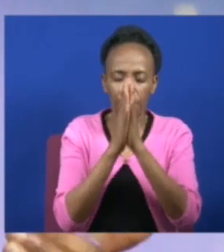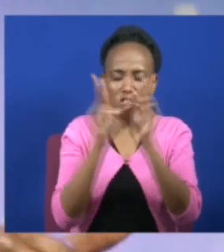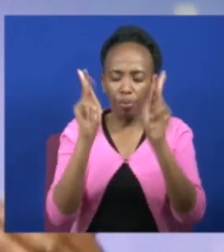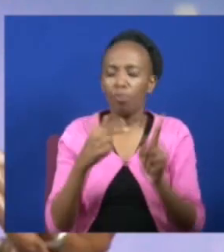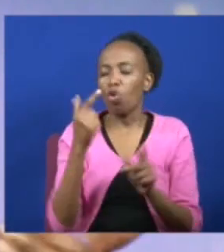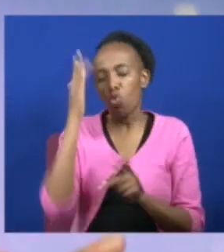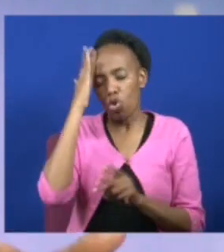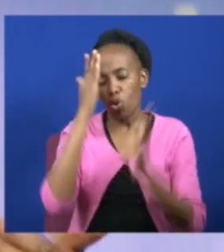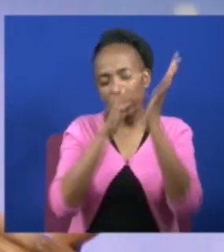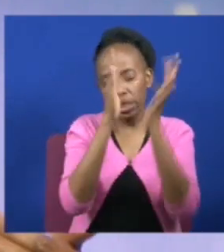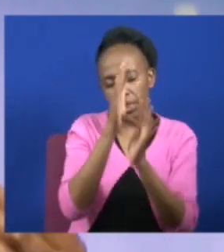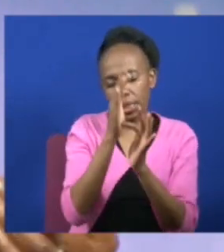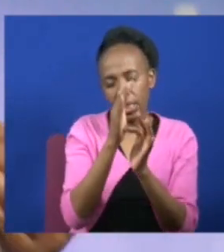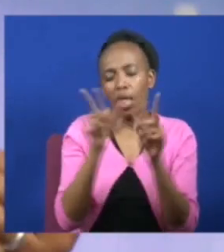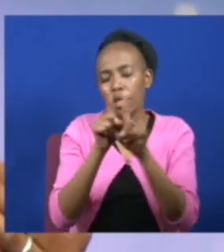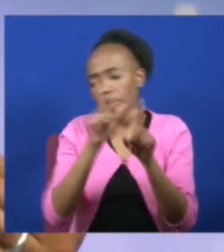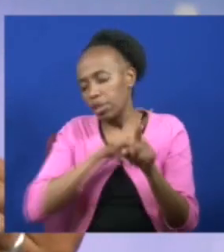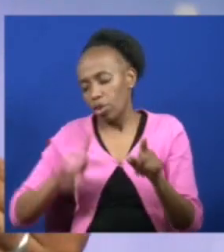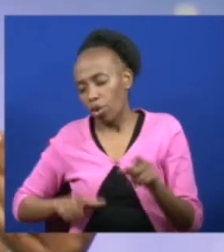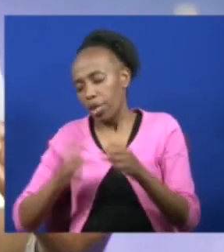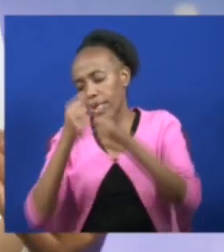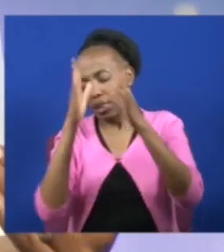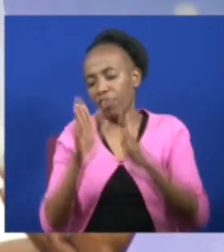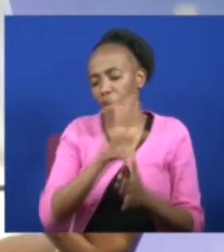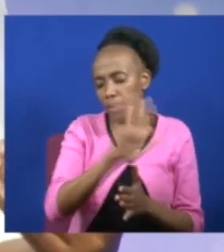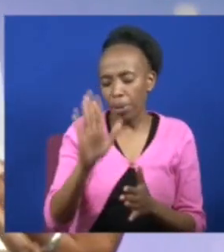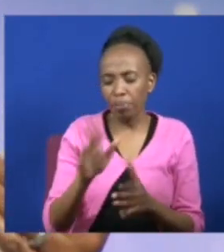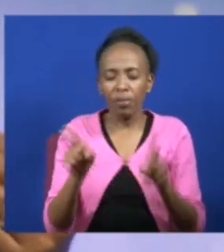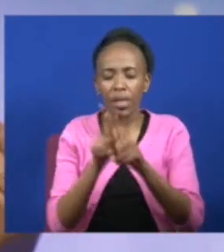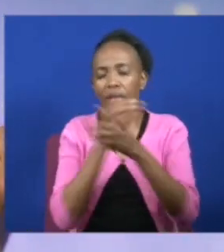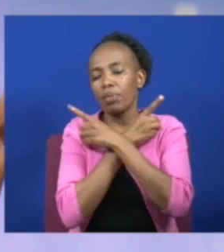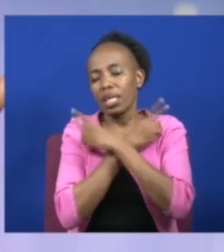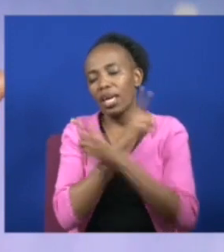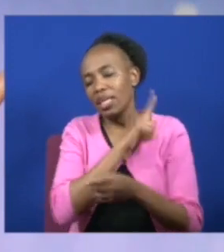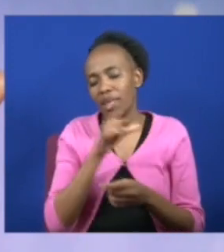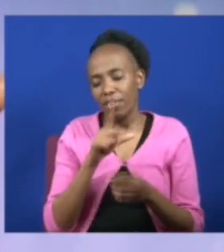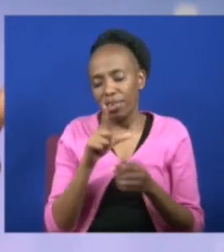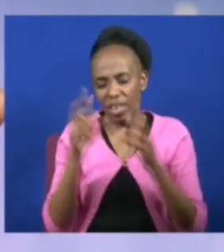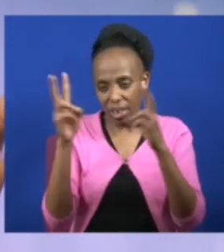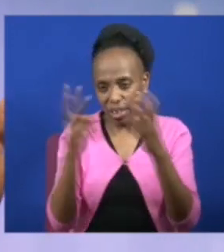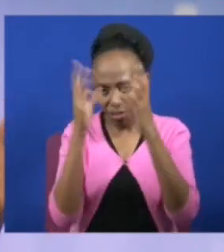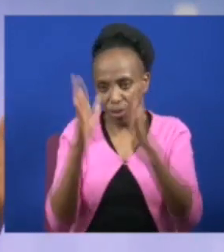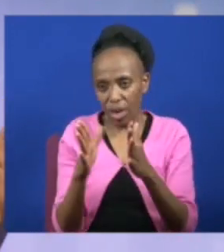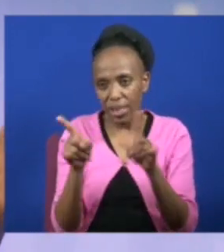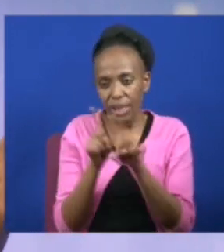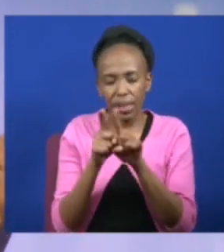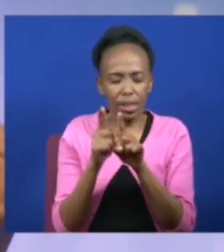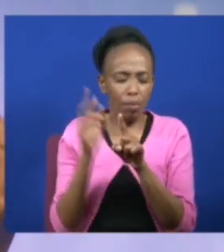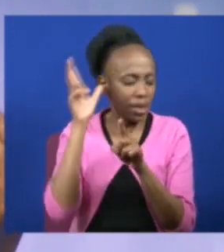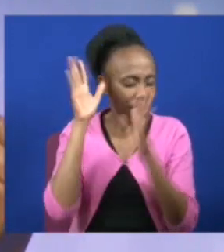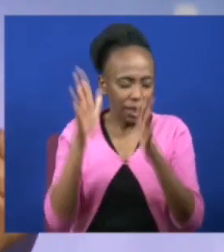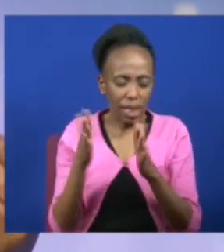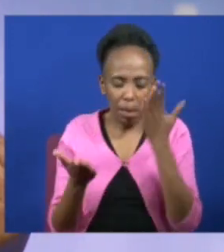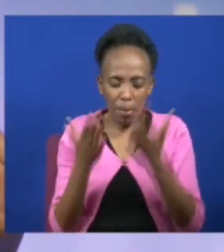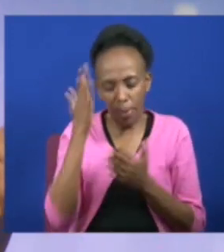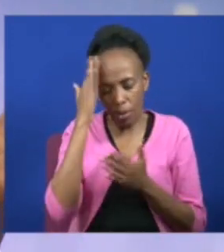those who do not know Jesus as their Lord and Savior. And dear listener, dear viewer, you may not know Jesus as your